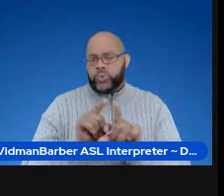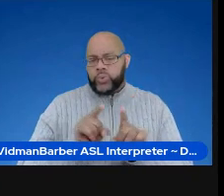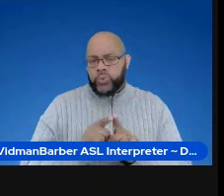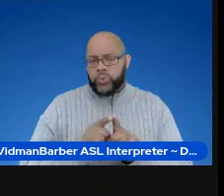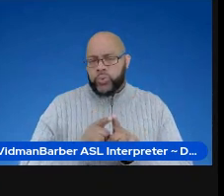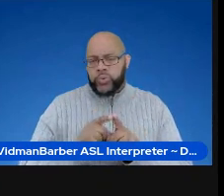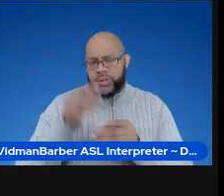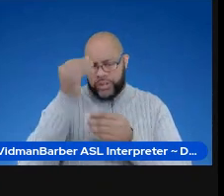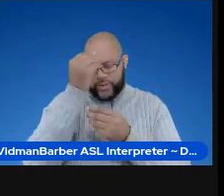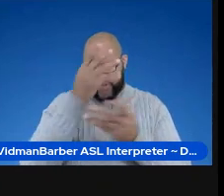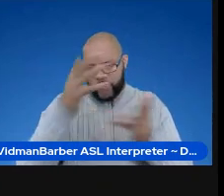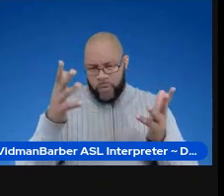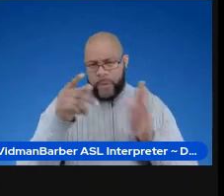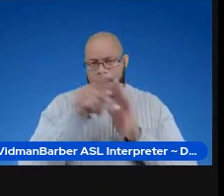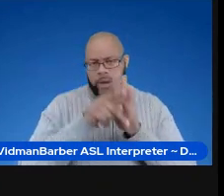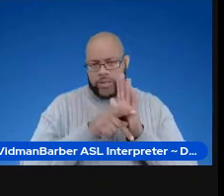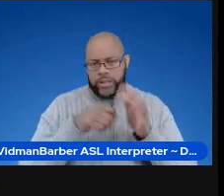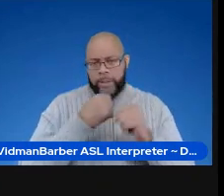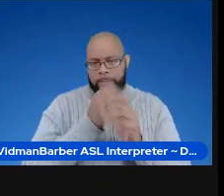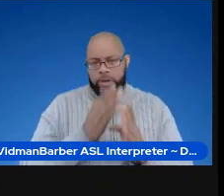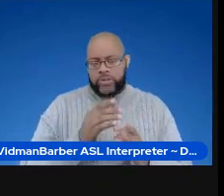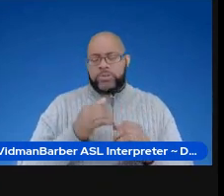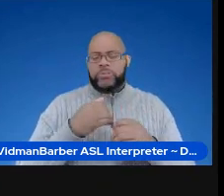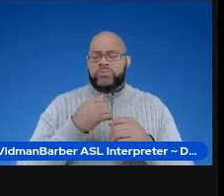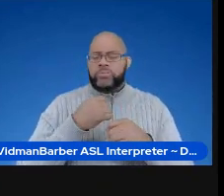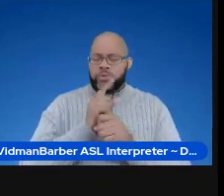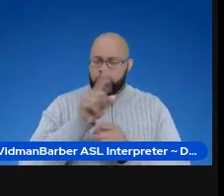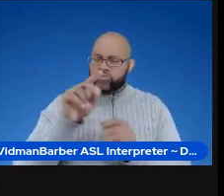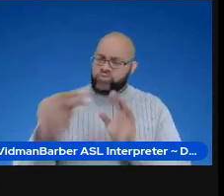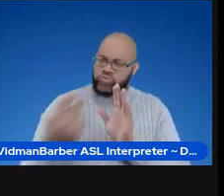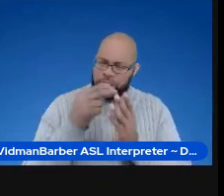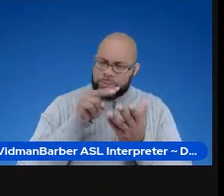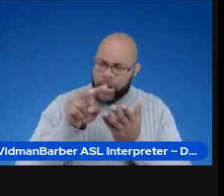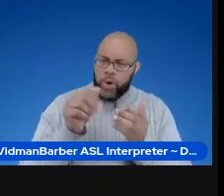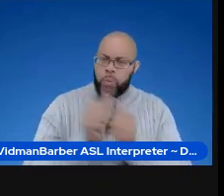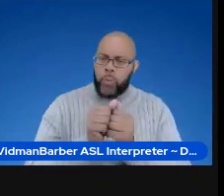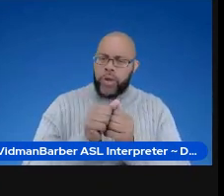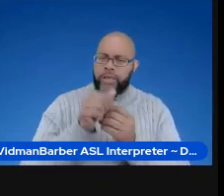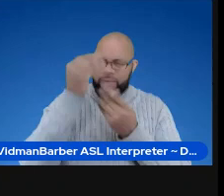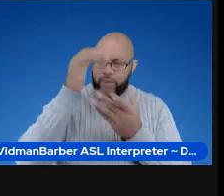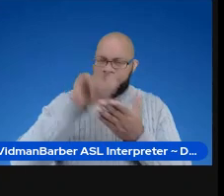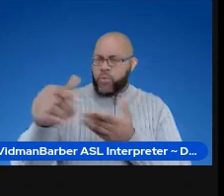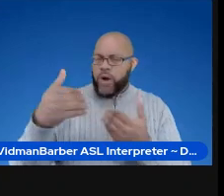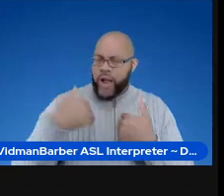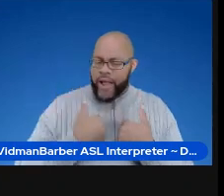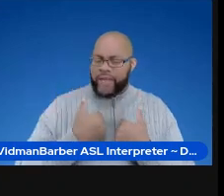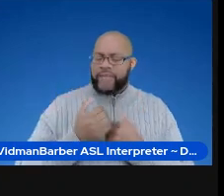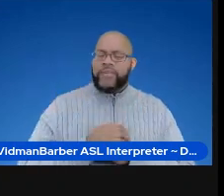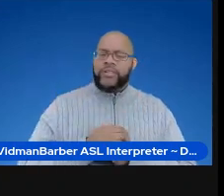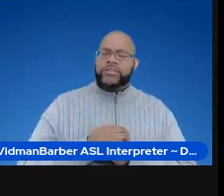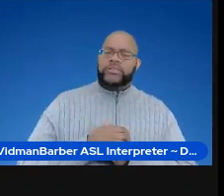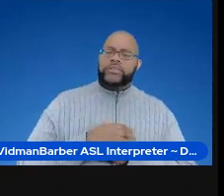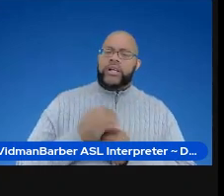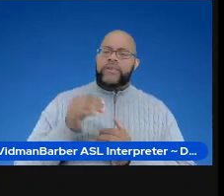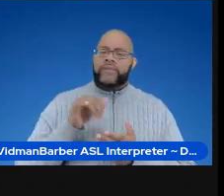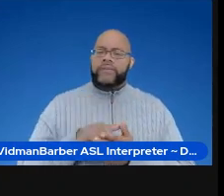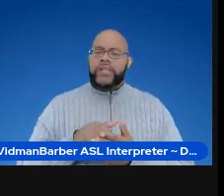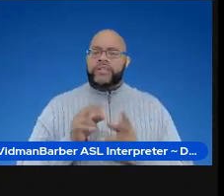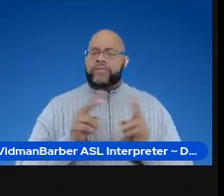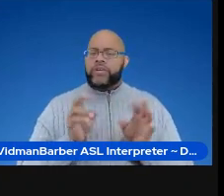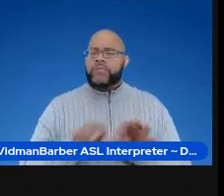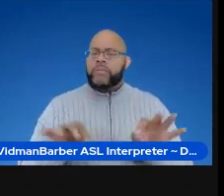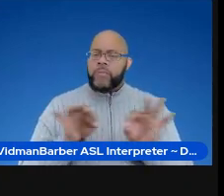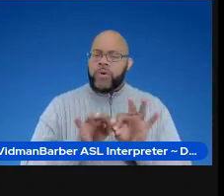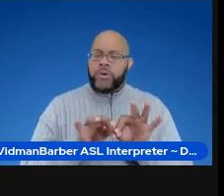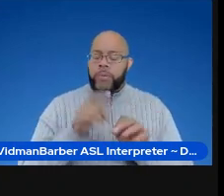inform policymakers to be very transparent with the data they have, and and that's very crucial, because